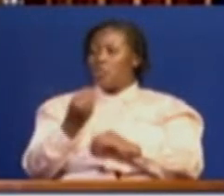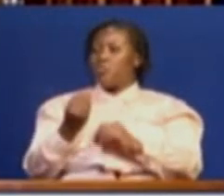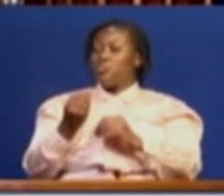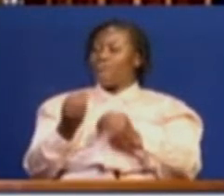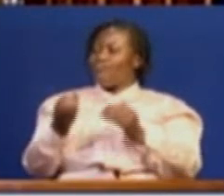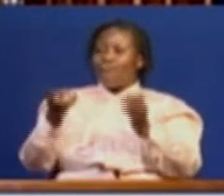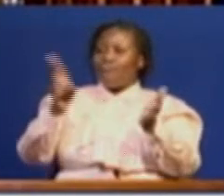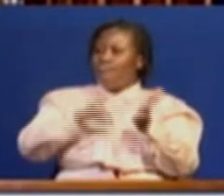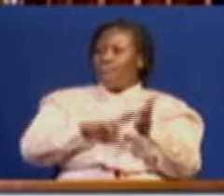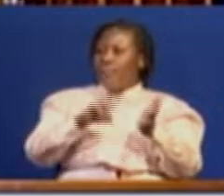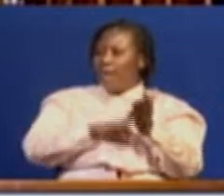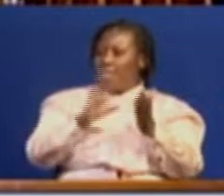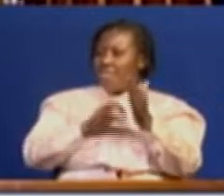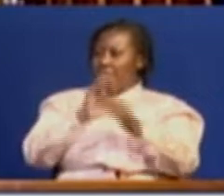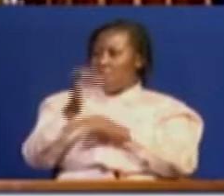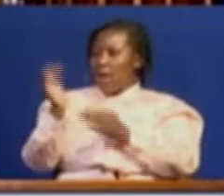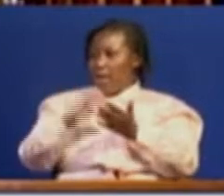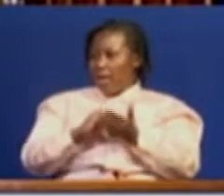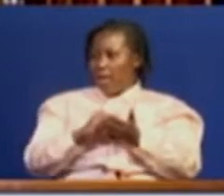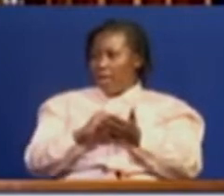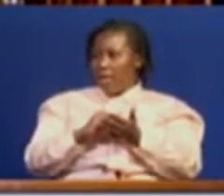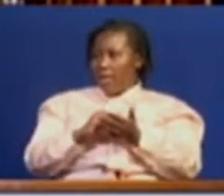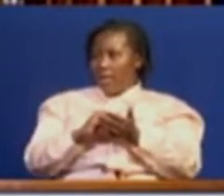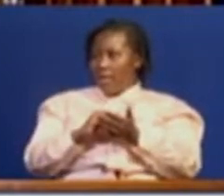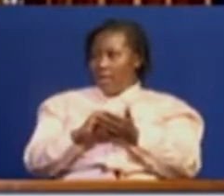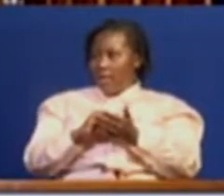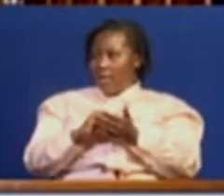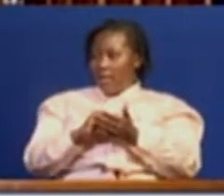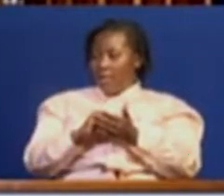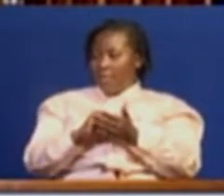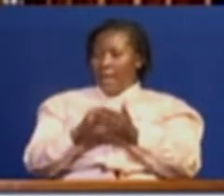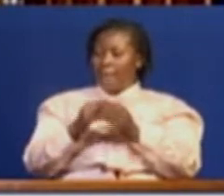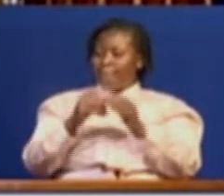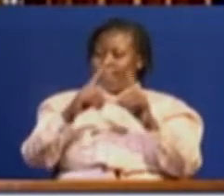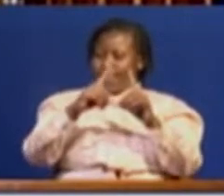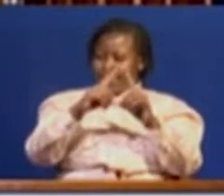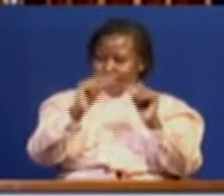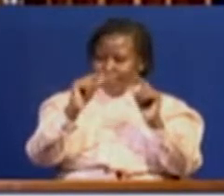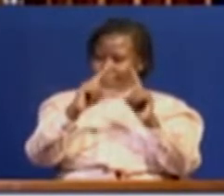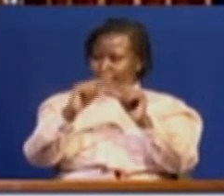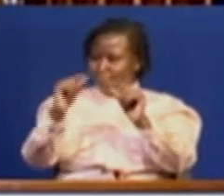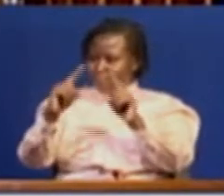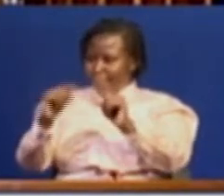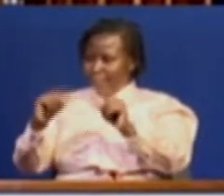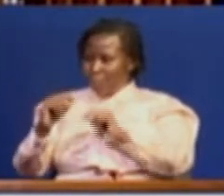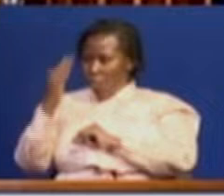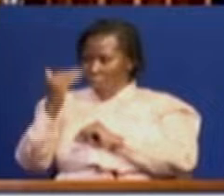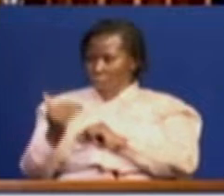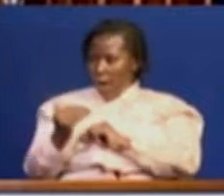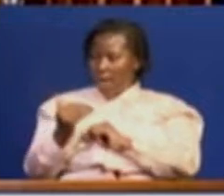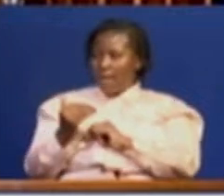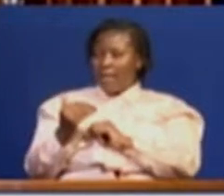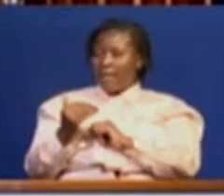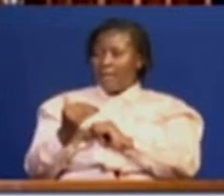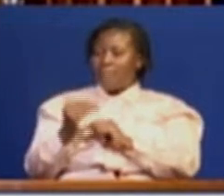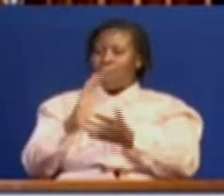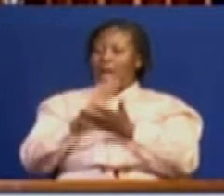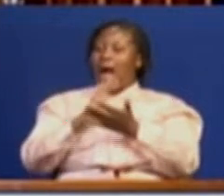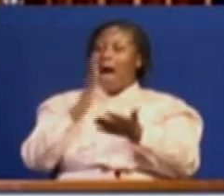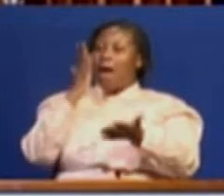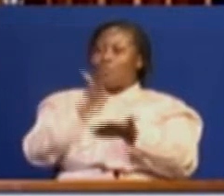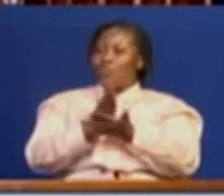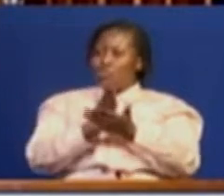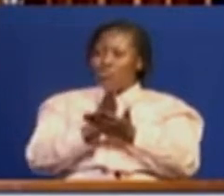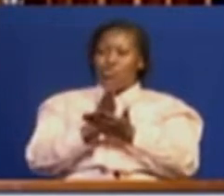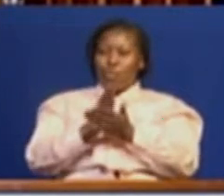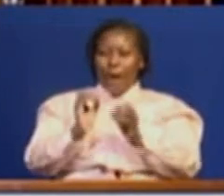We are going to replay that video, one sentence at a time, so that it becomes a